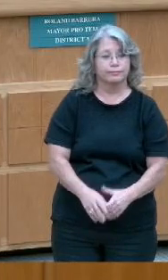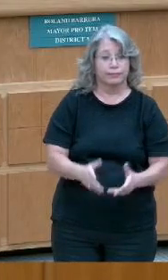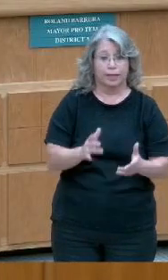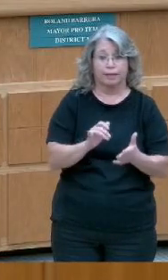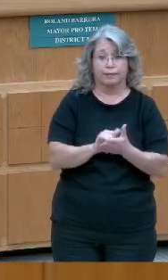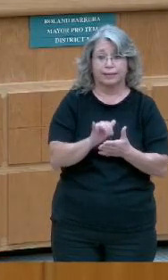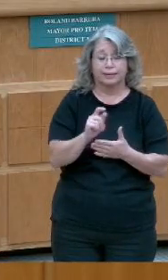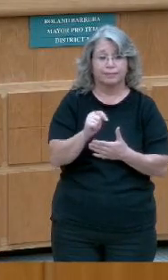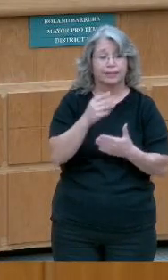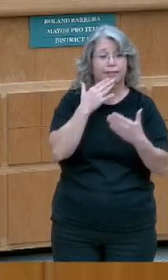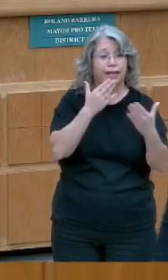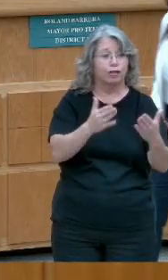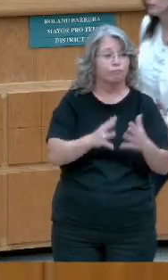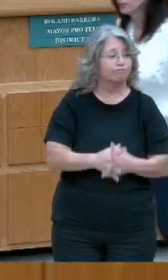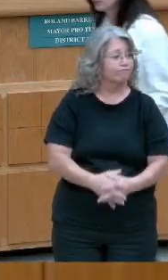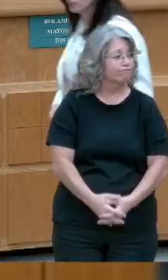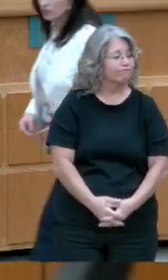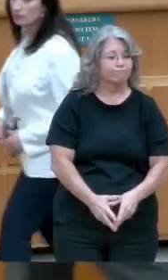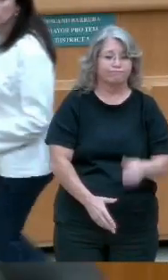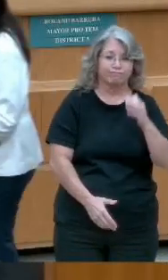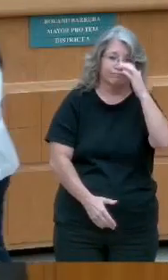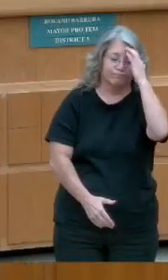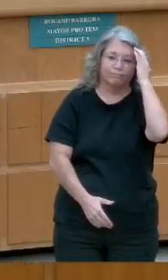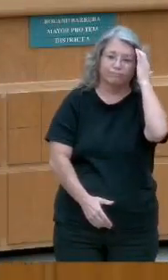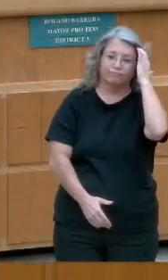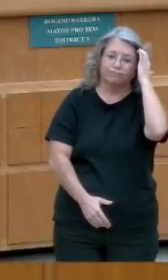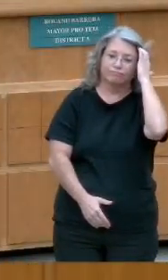Okay, super, guys. Thank you.